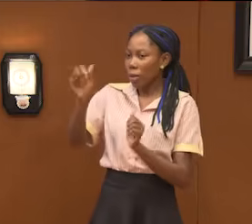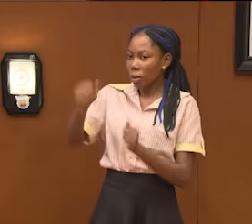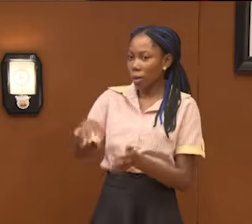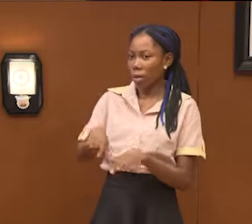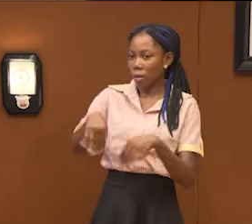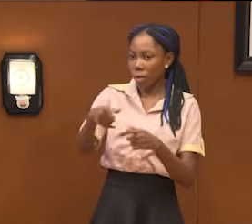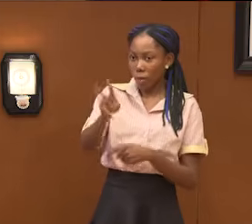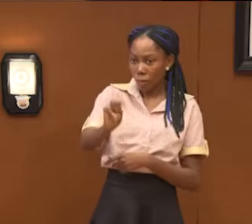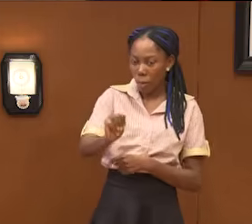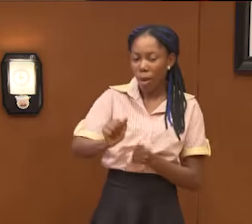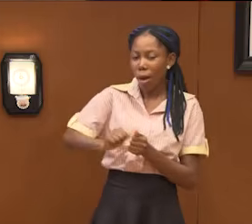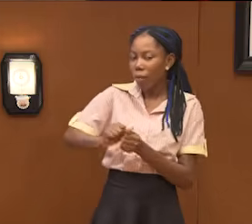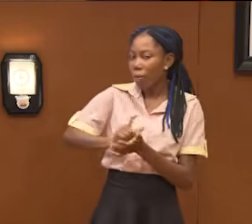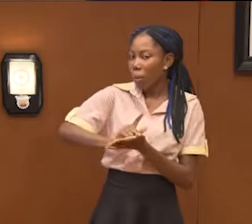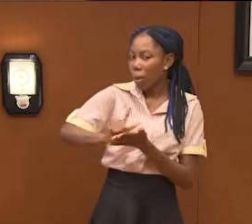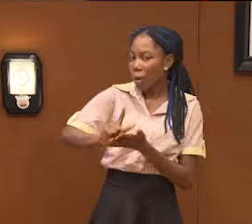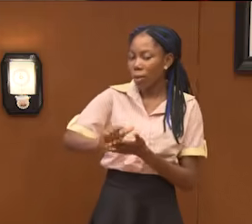To be giving them every week? Yes.